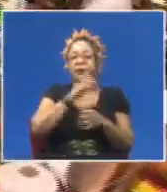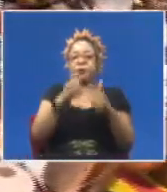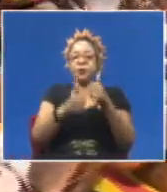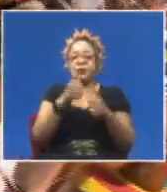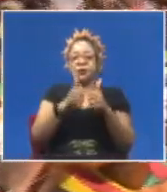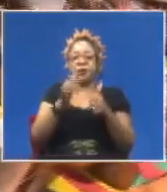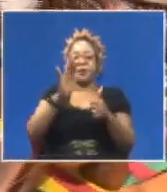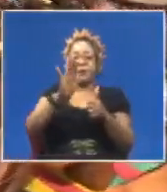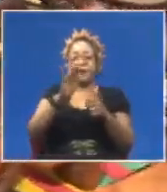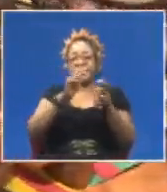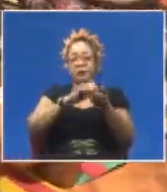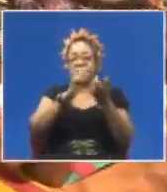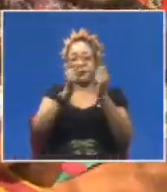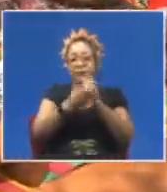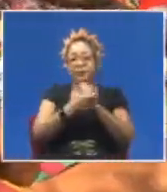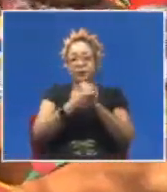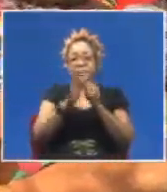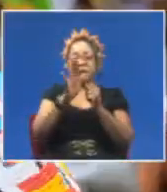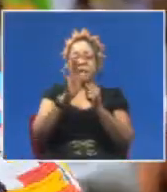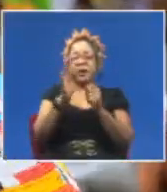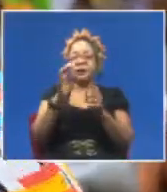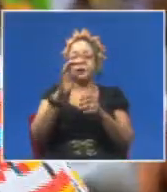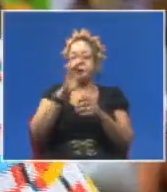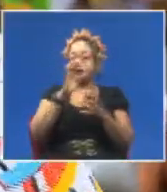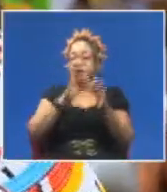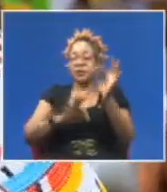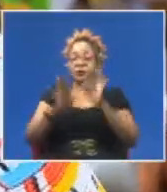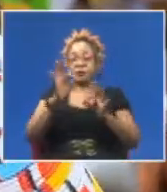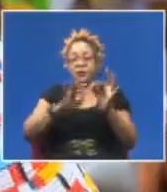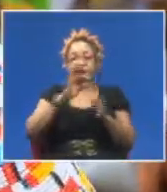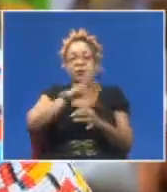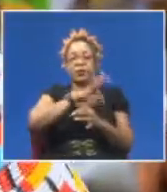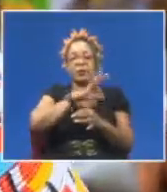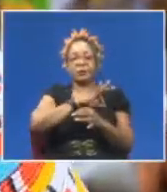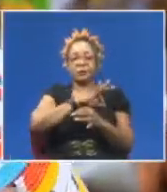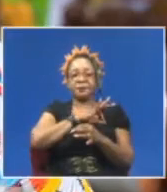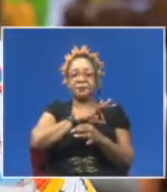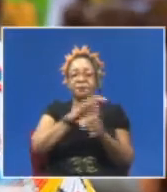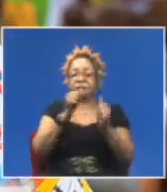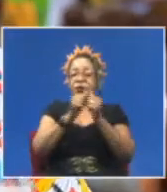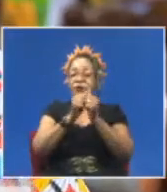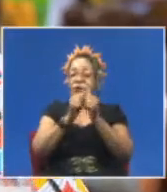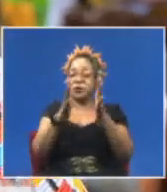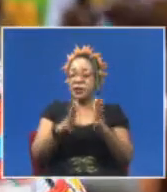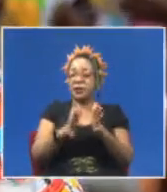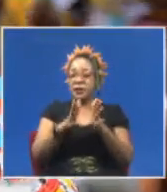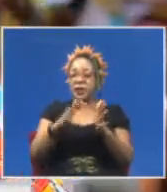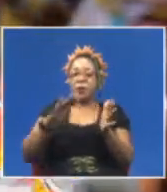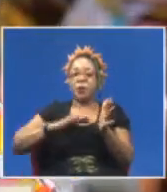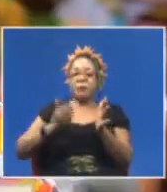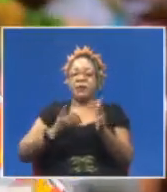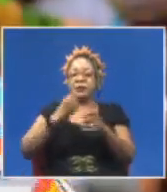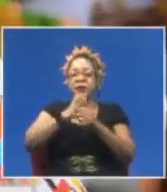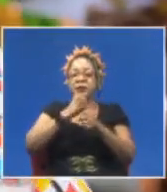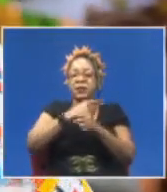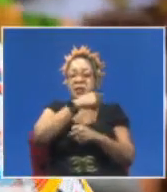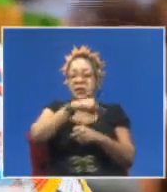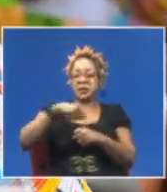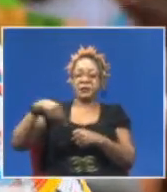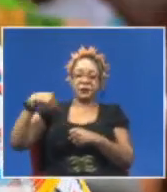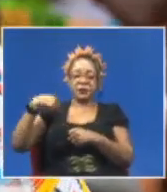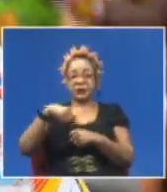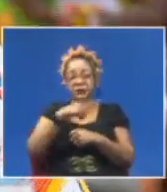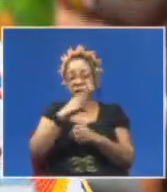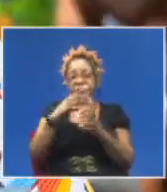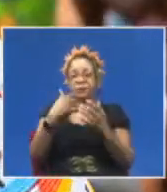the centuries-long traditions into income. For decades, women beaded necklaces used by Morans to book young